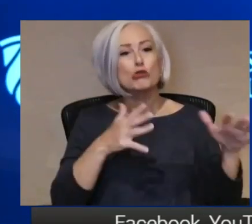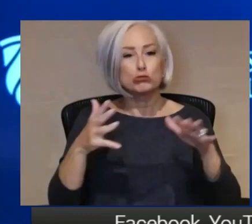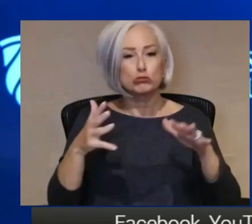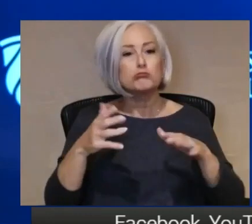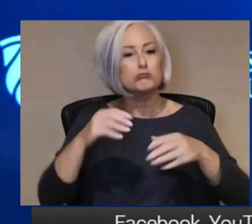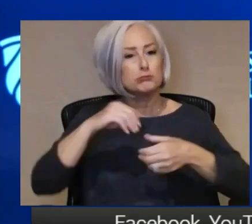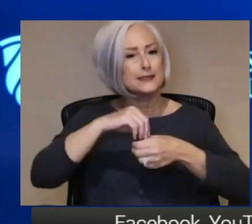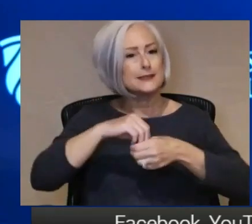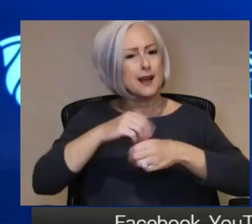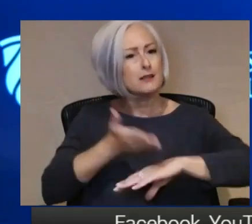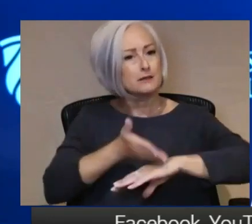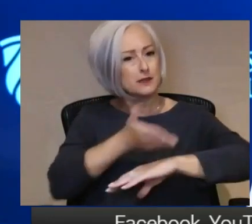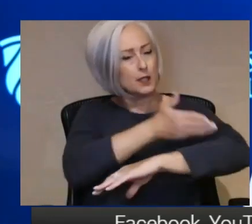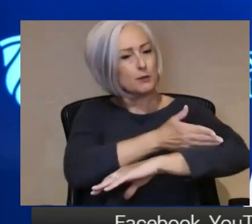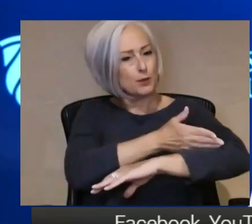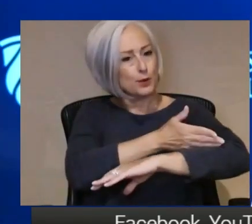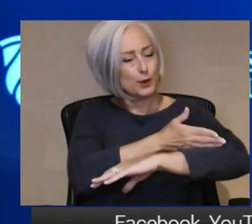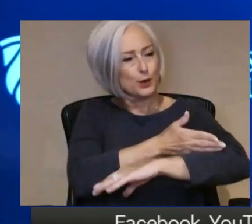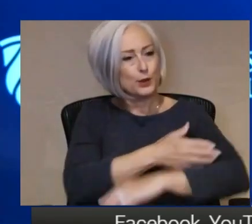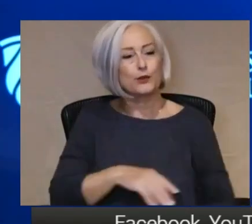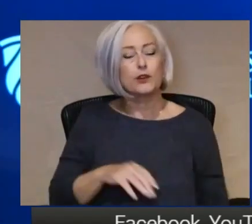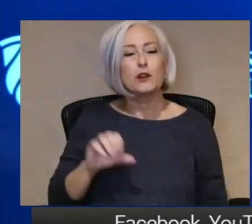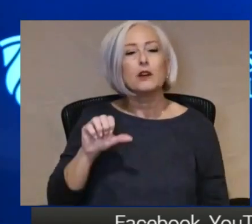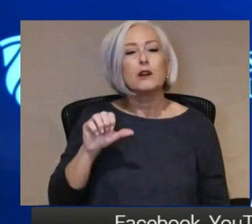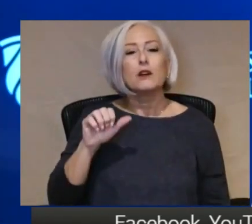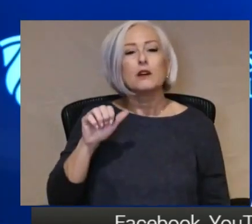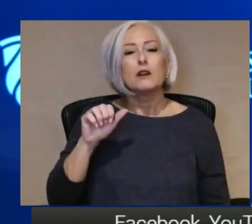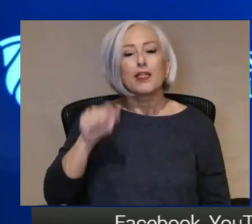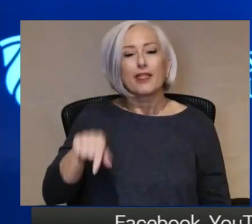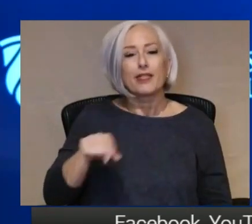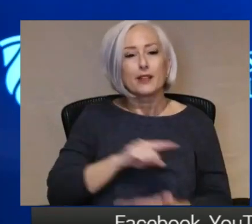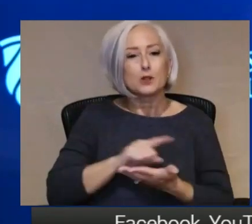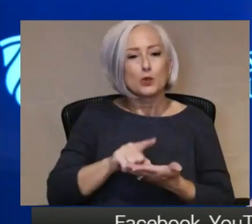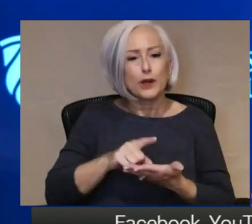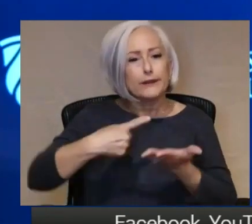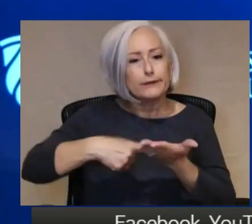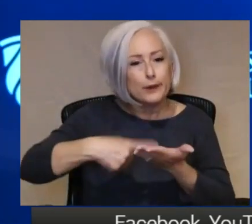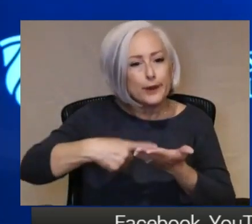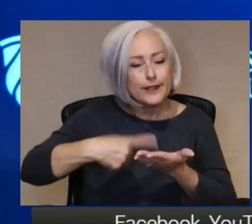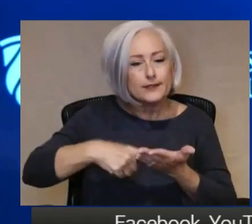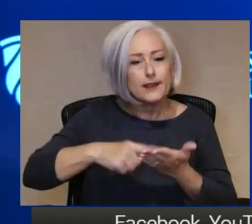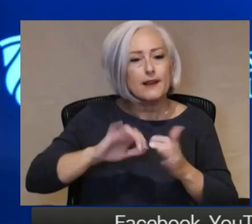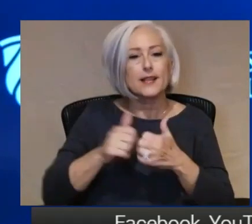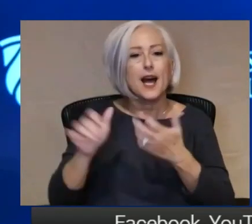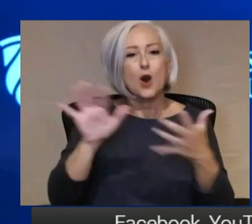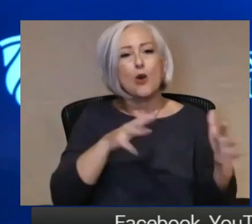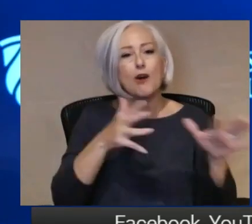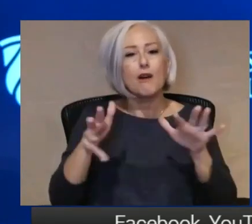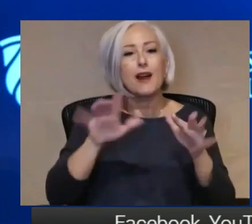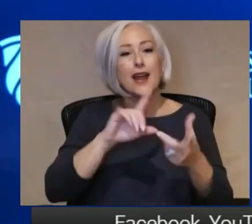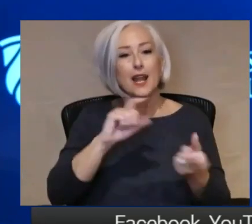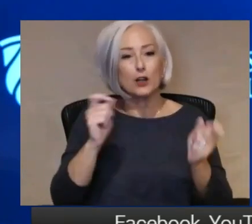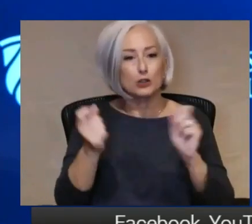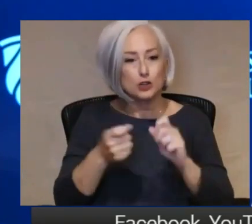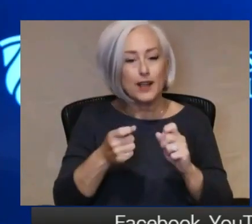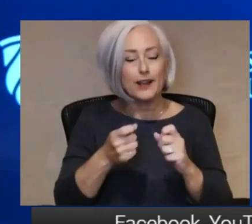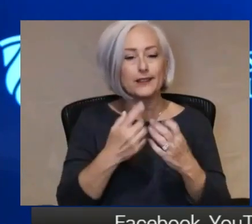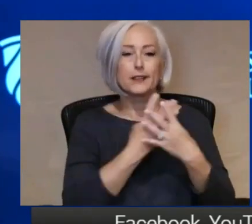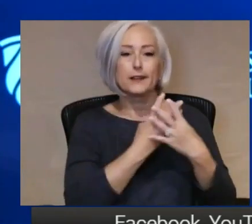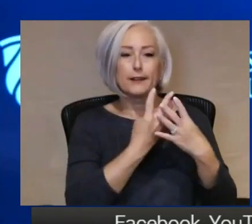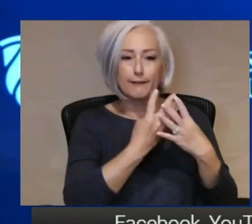here earlier this week, and he talked a lot about how the airflow has changed. You got new filters in planes, that's making it more